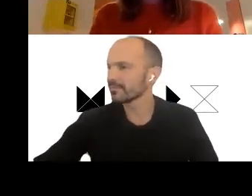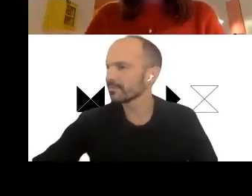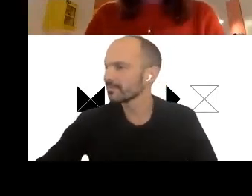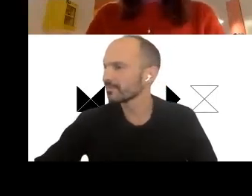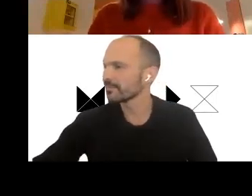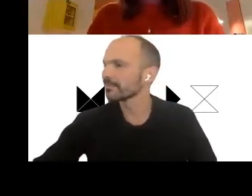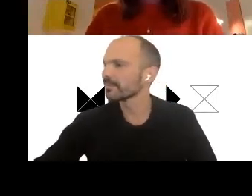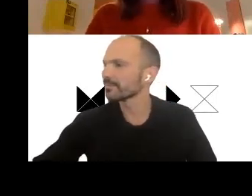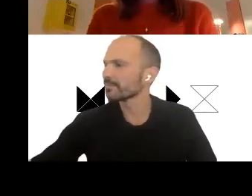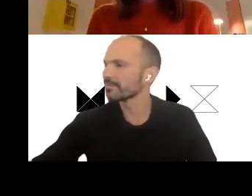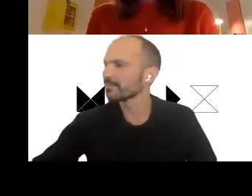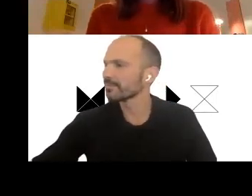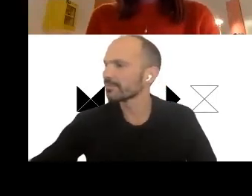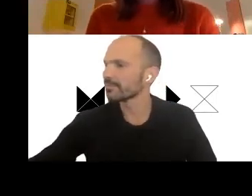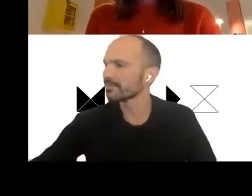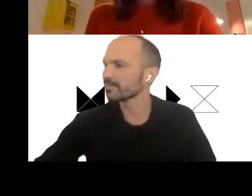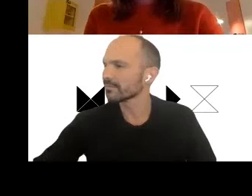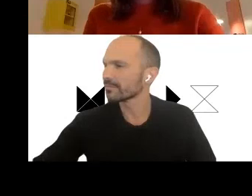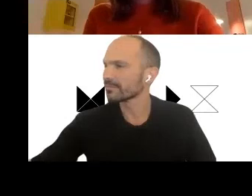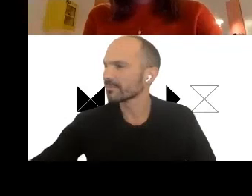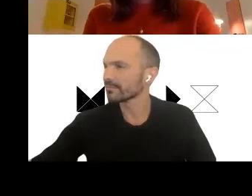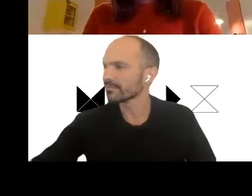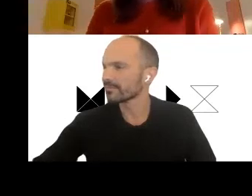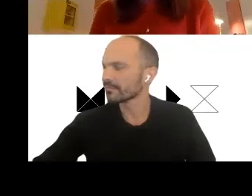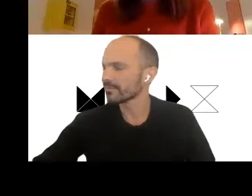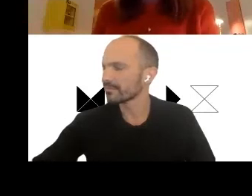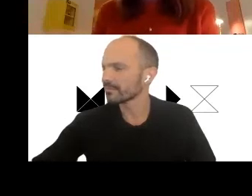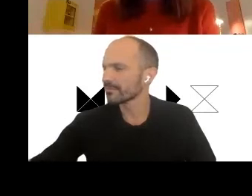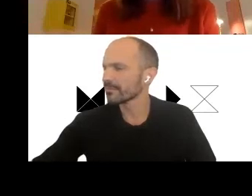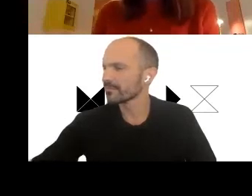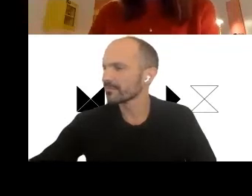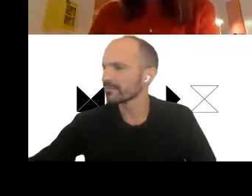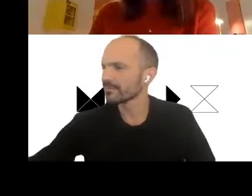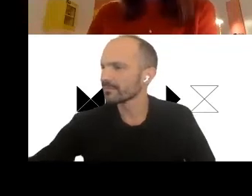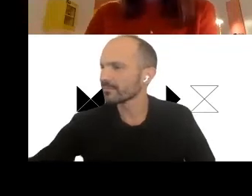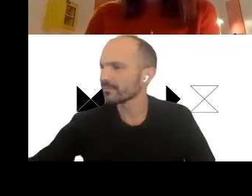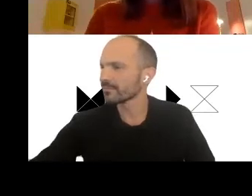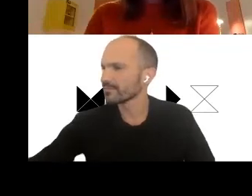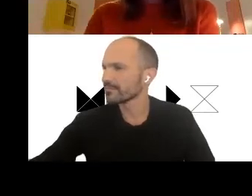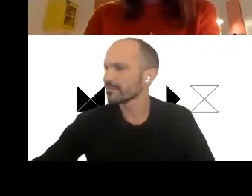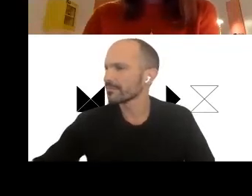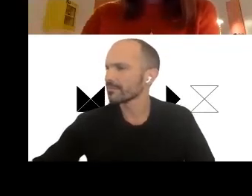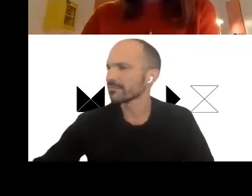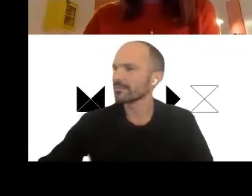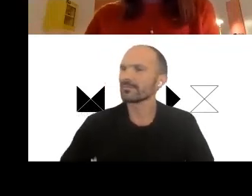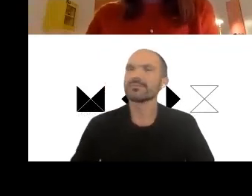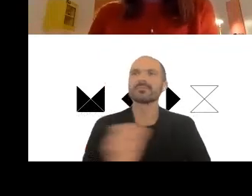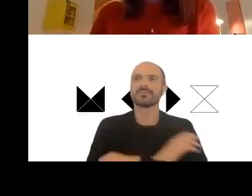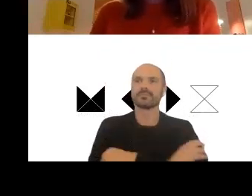any risks at all in getting